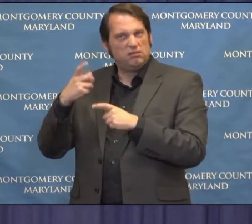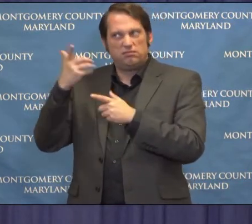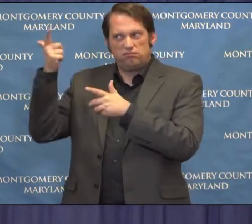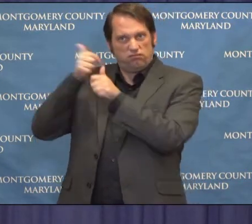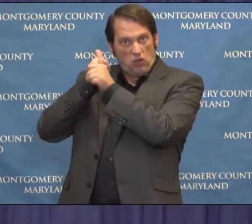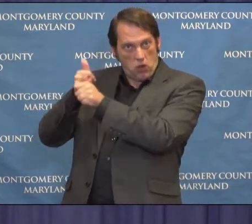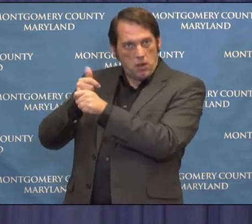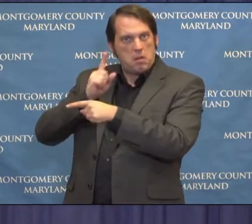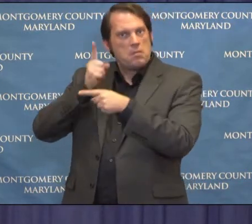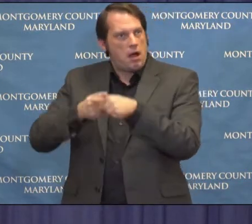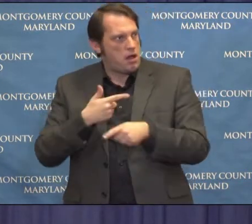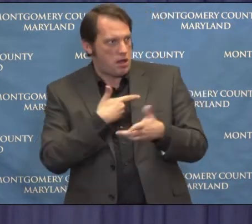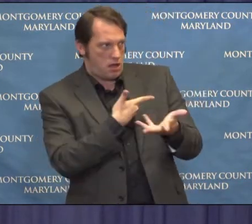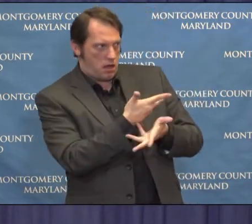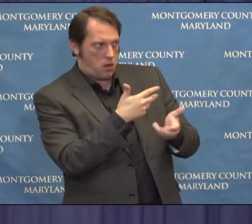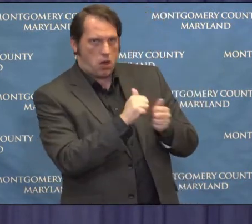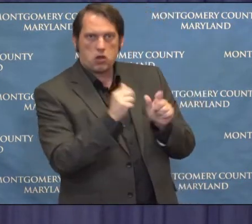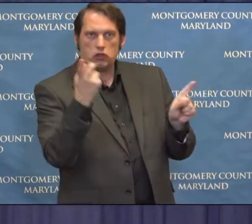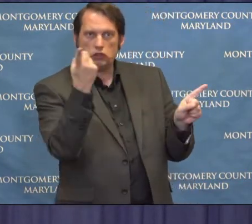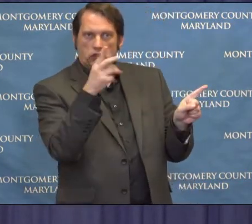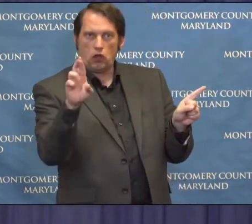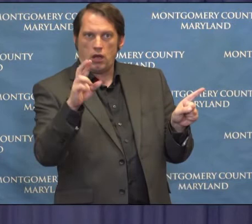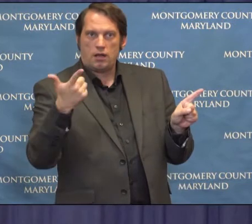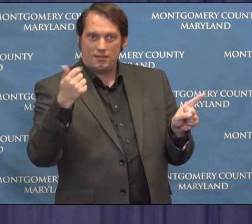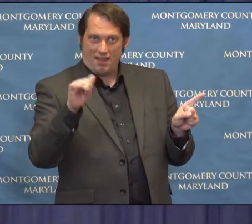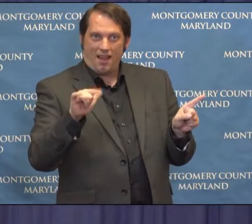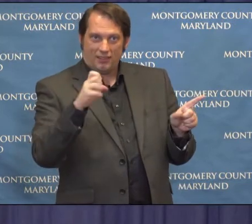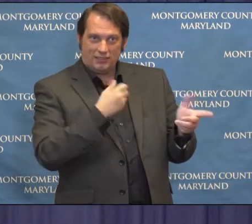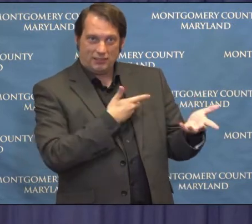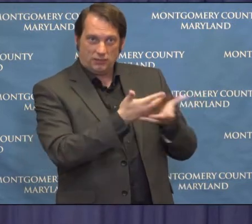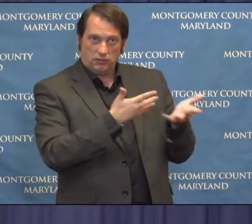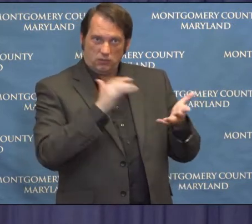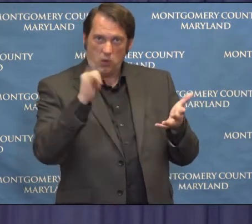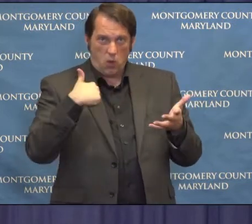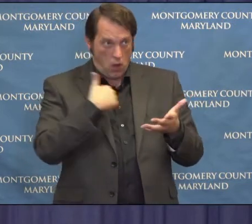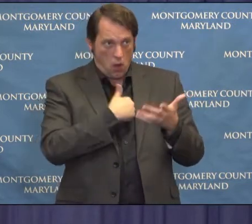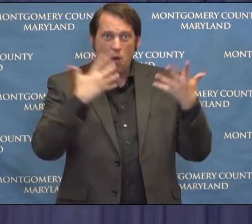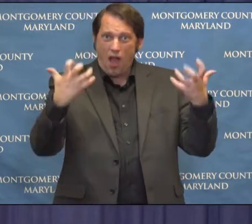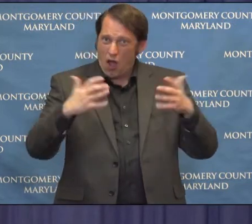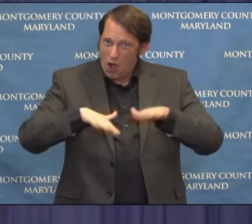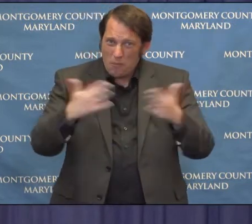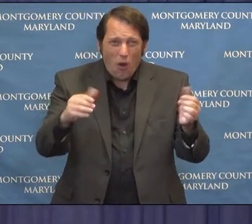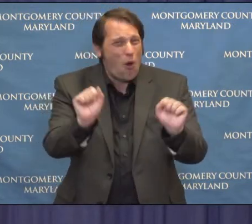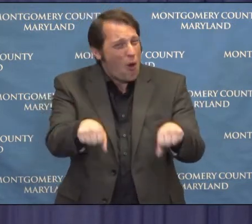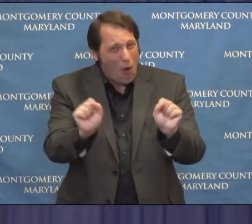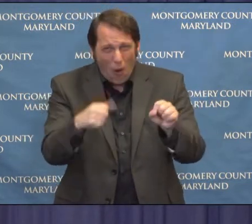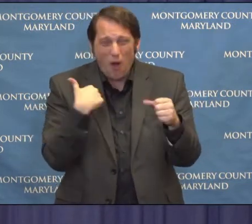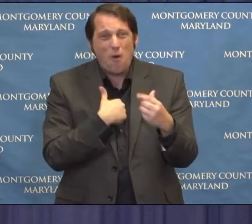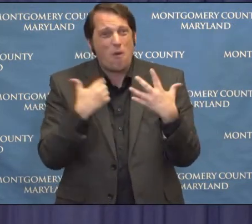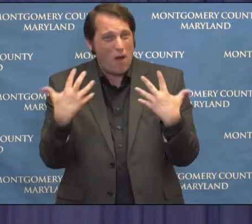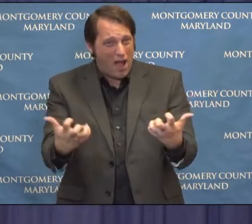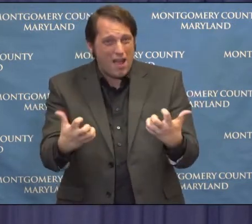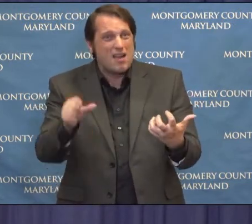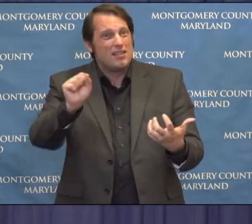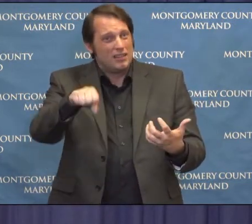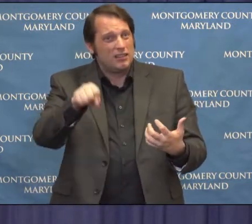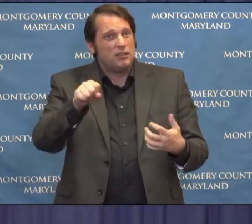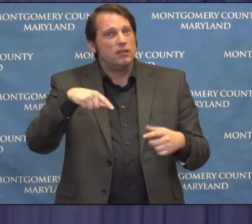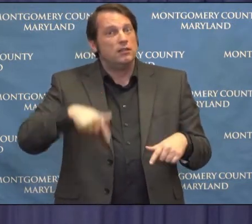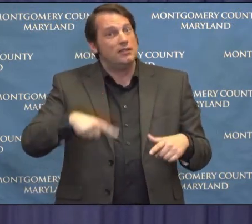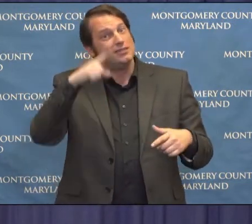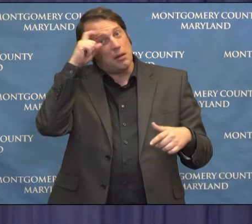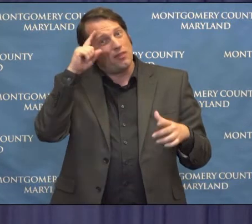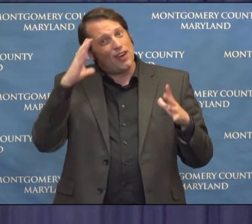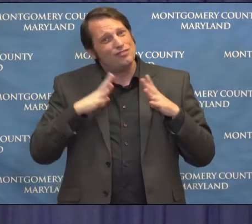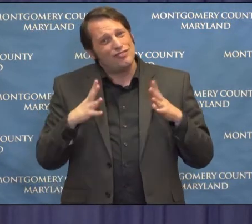policies. All of us want to be open. It's not like anybody would like to extend this. This is not summer vacation, where if you